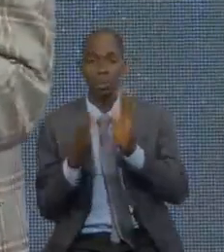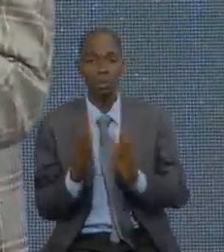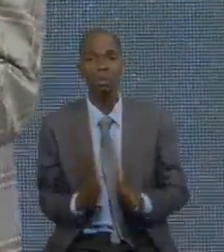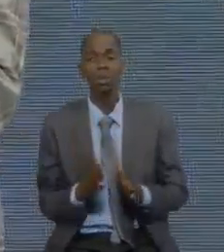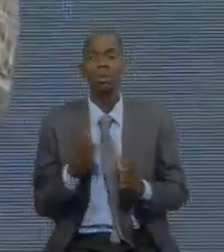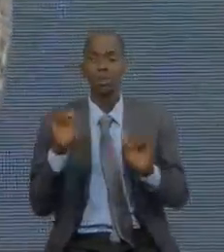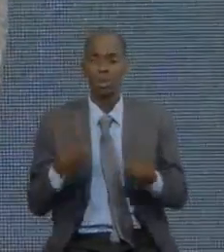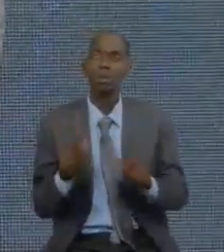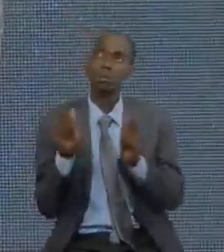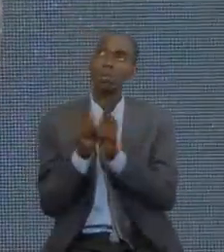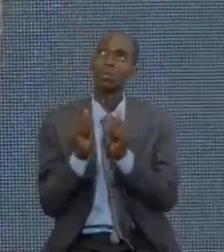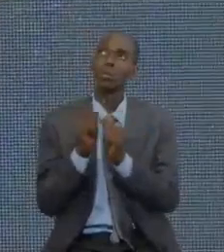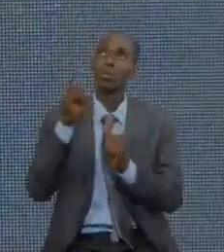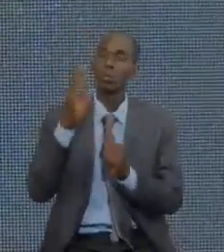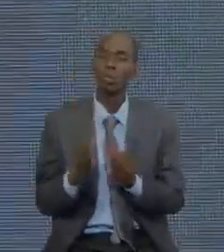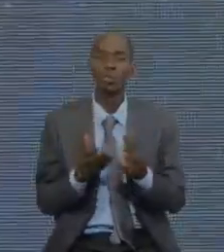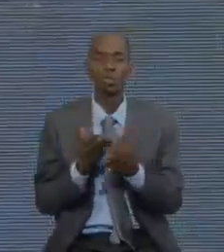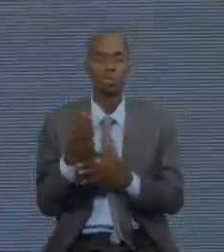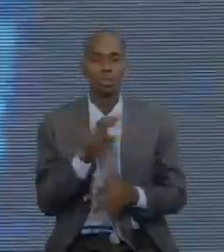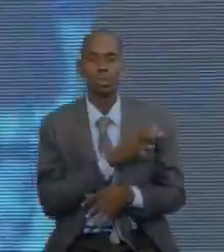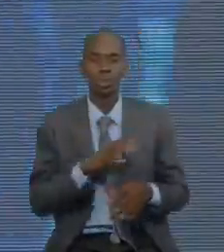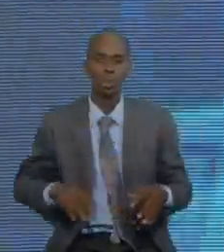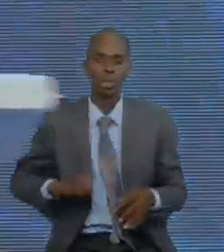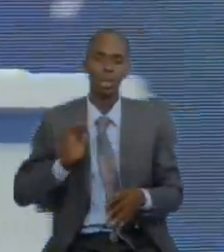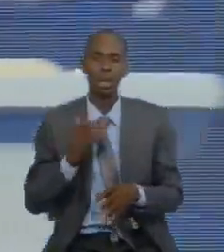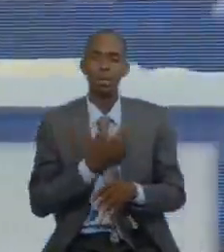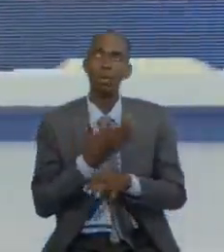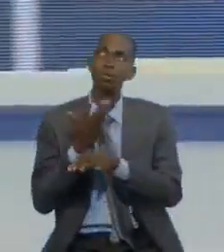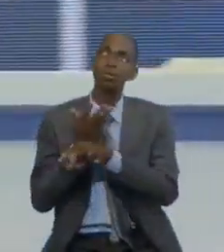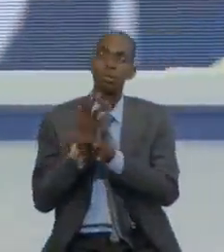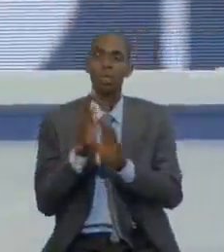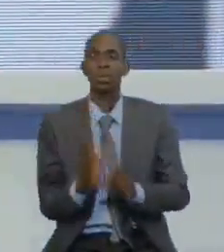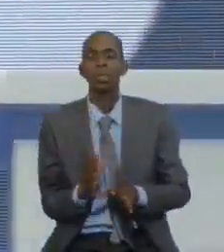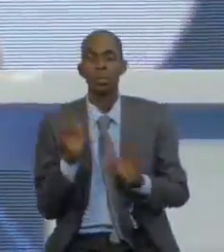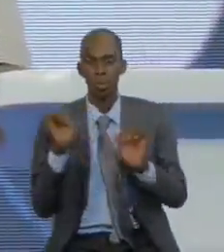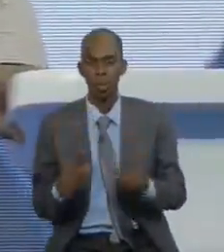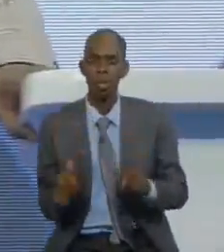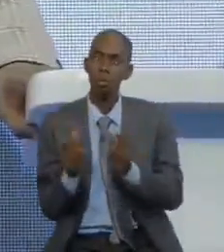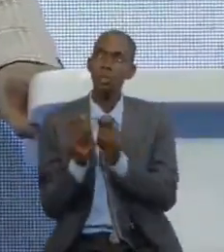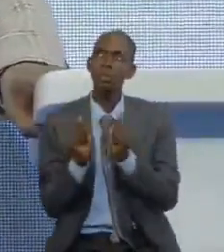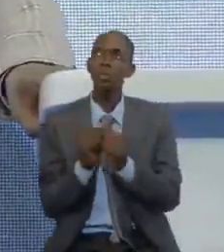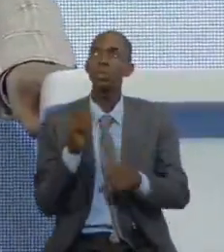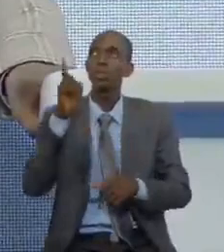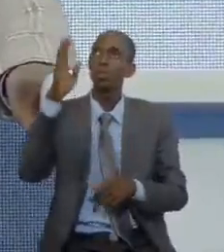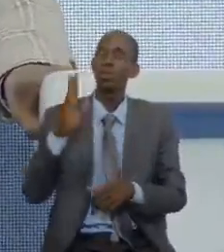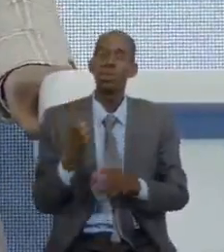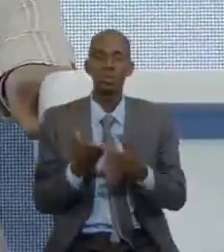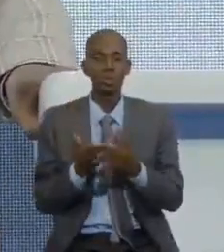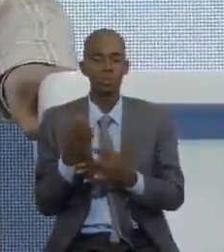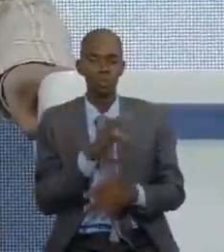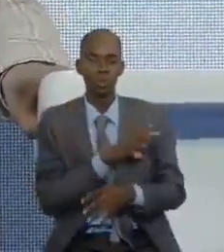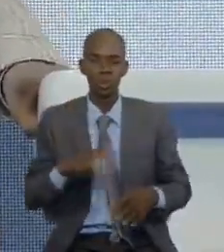Christ, our advocate. Now we can reach God through Christ, our